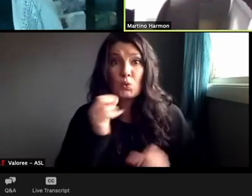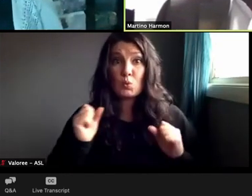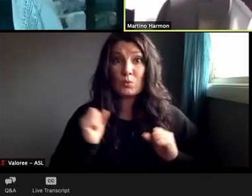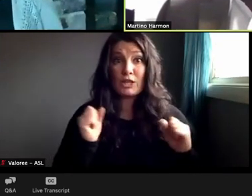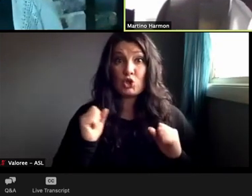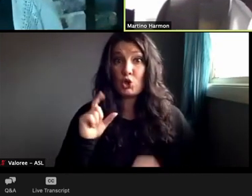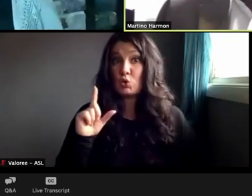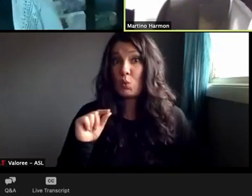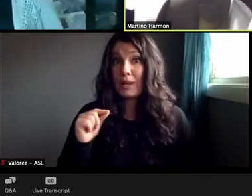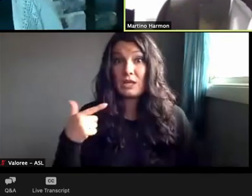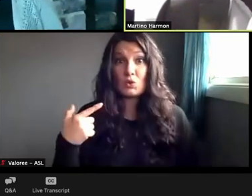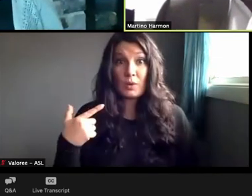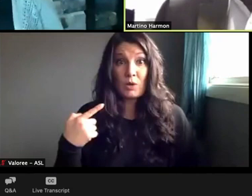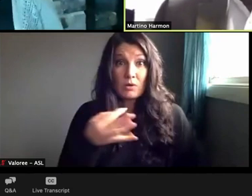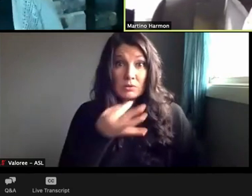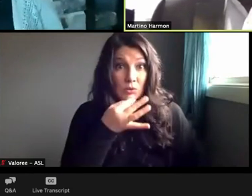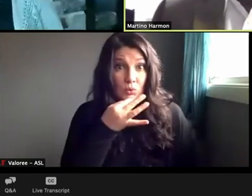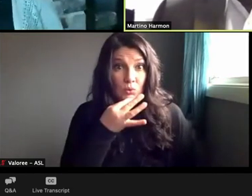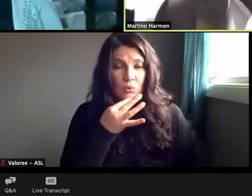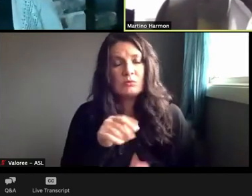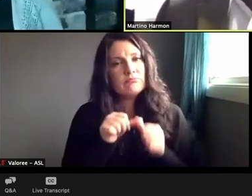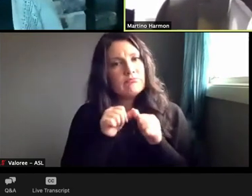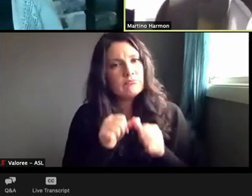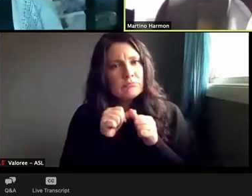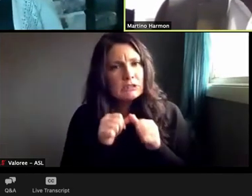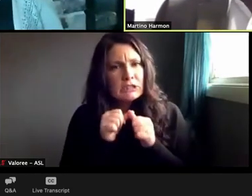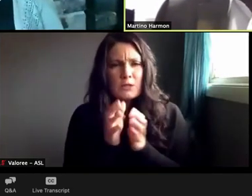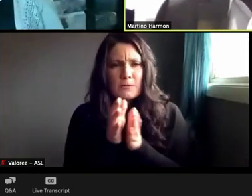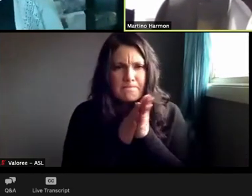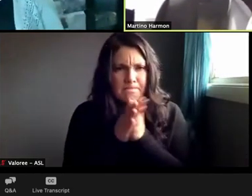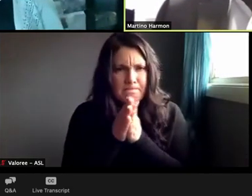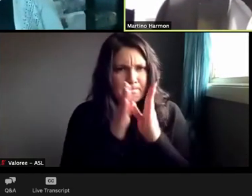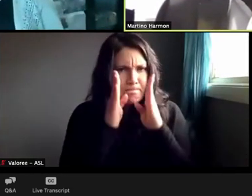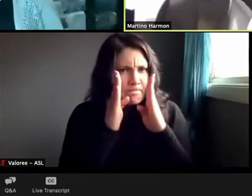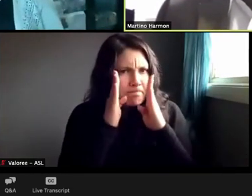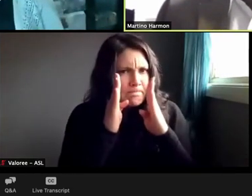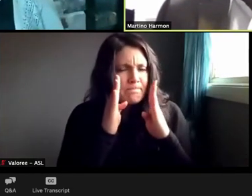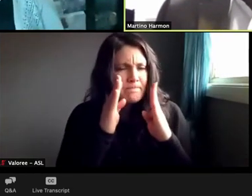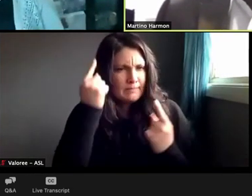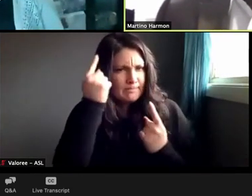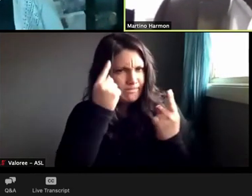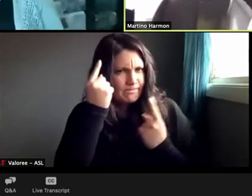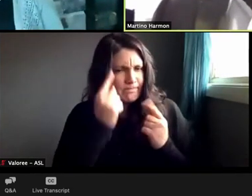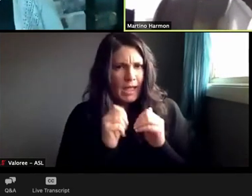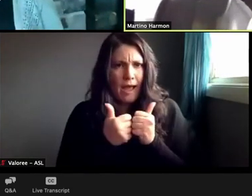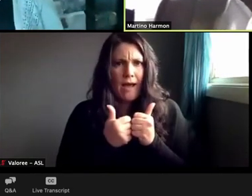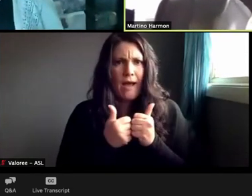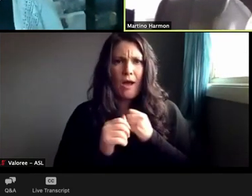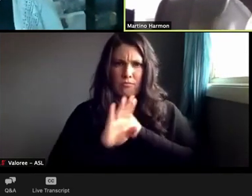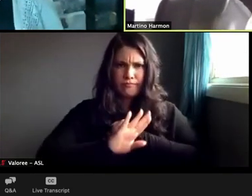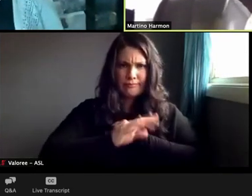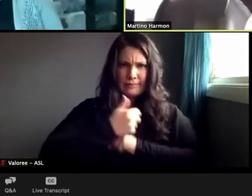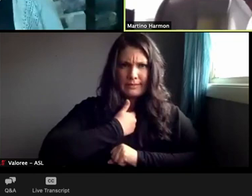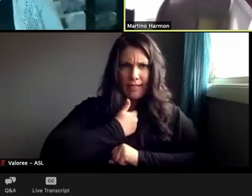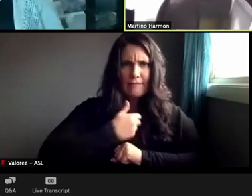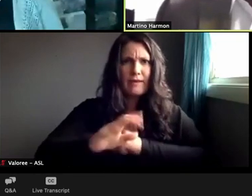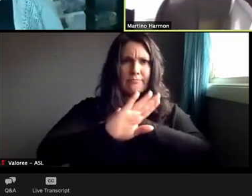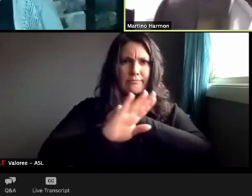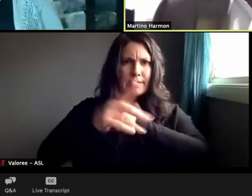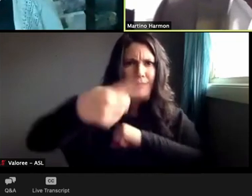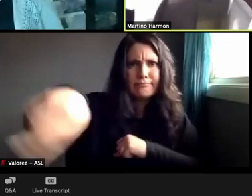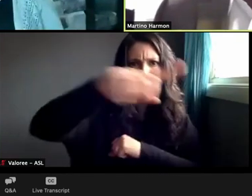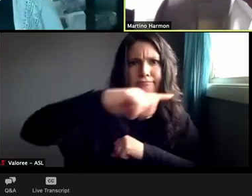will continue to be vigilant and thoughtful about how we can support our own well-being and the well-being of our students and the